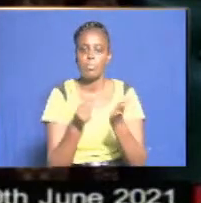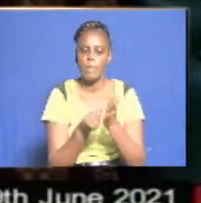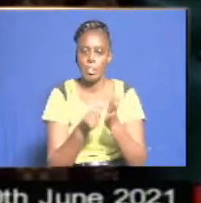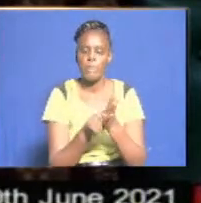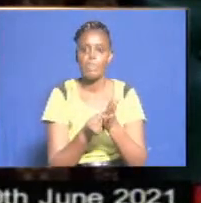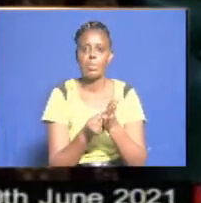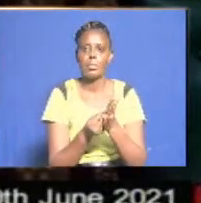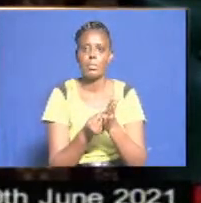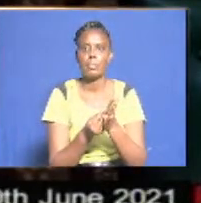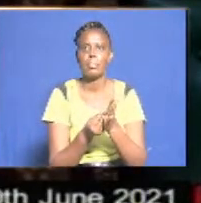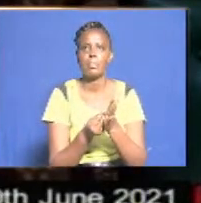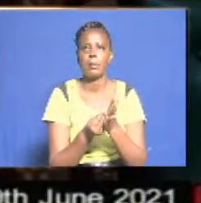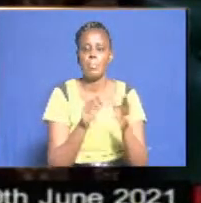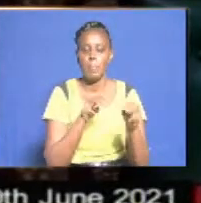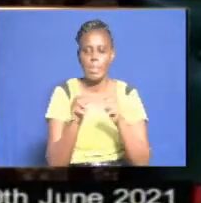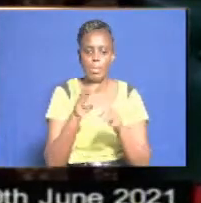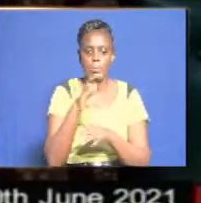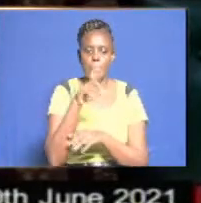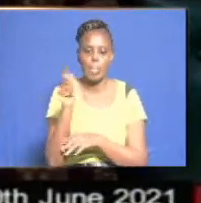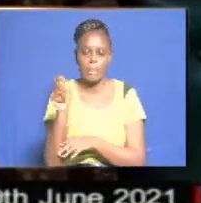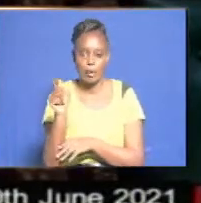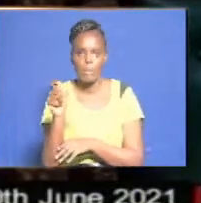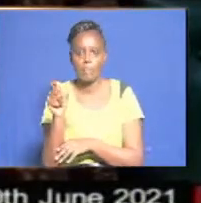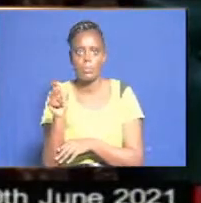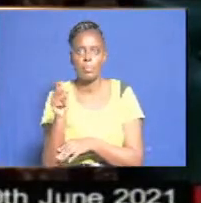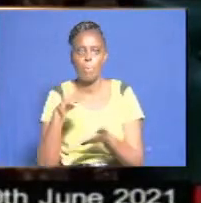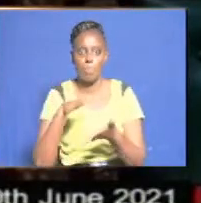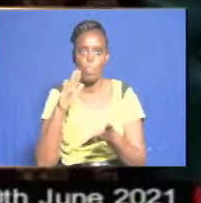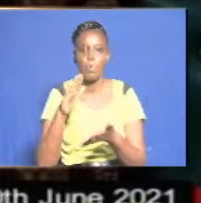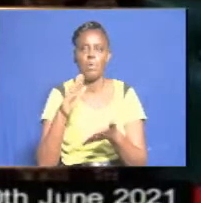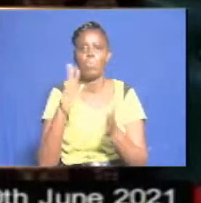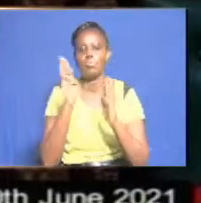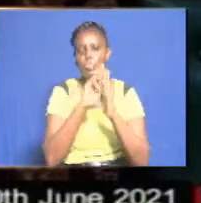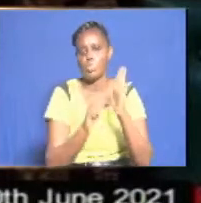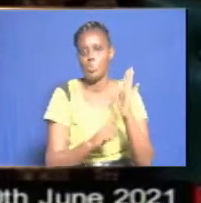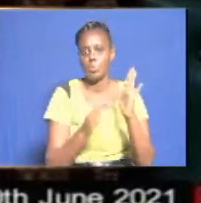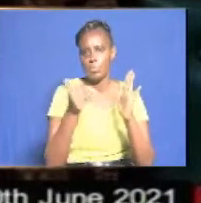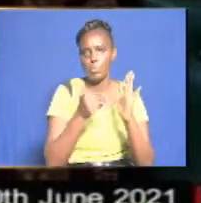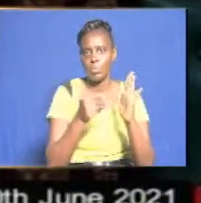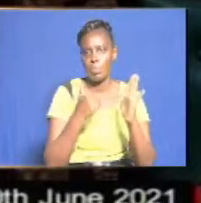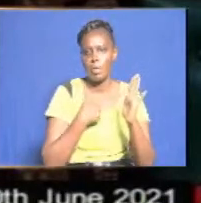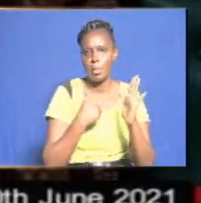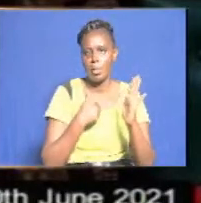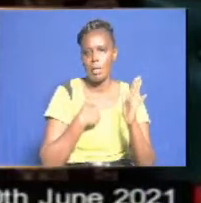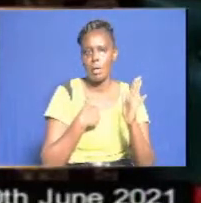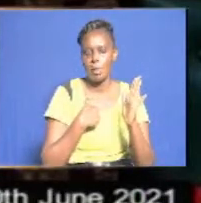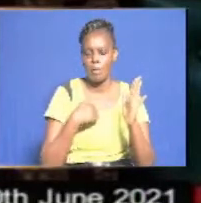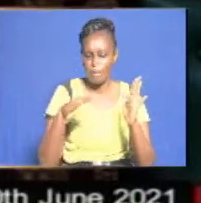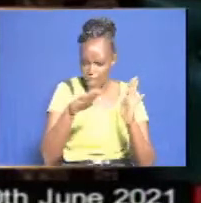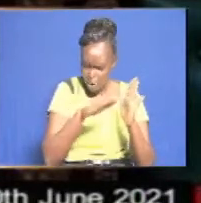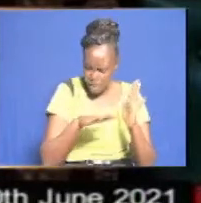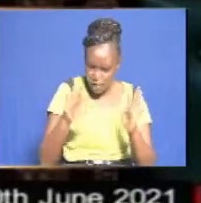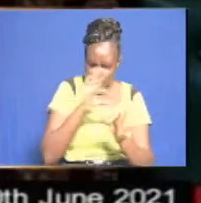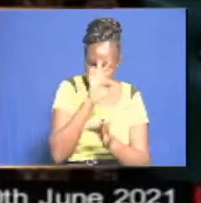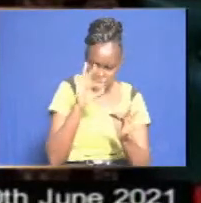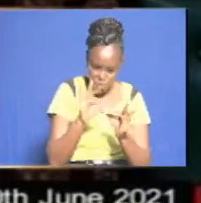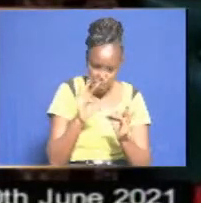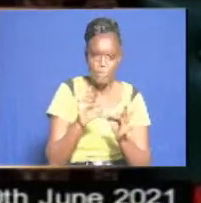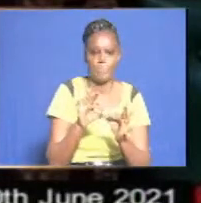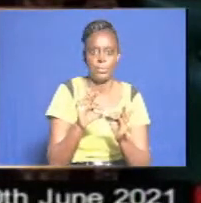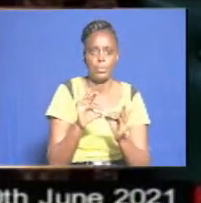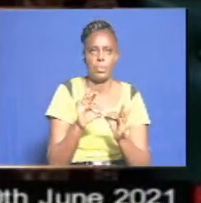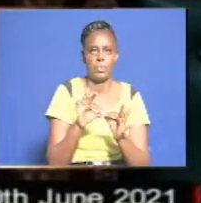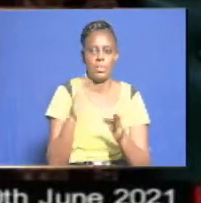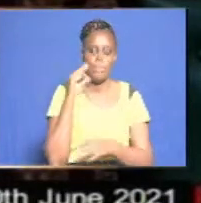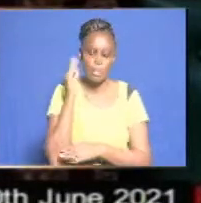Act," close the quote. In furtherance of this provision, I have designated a suitable place to the right of Mr. Speaker's